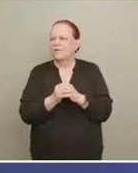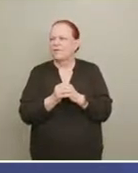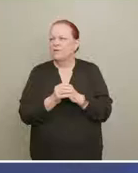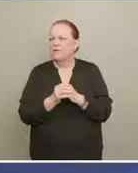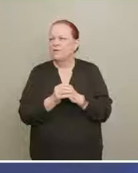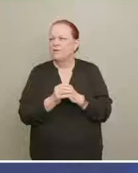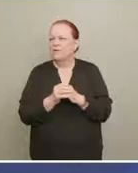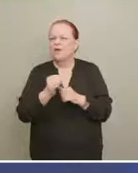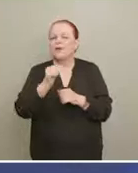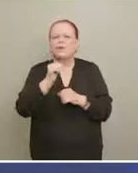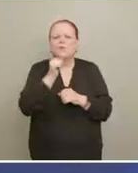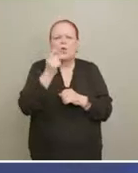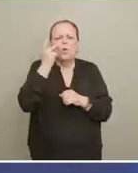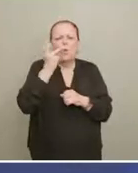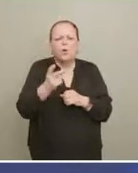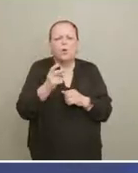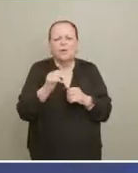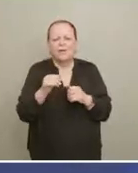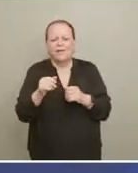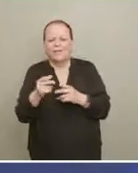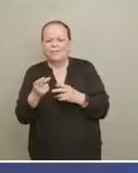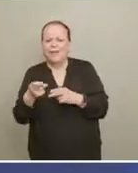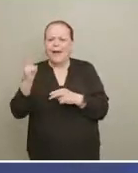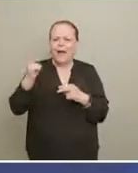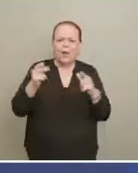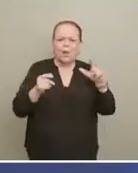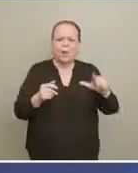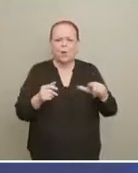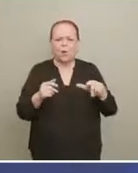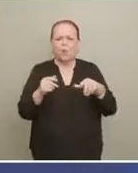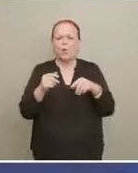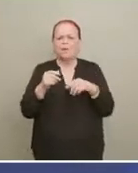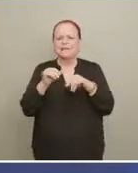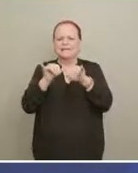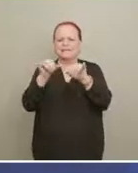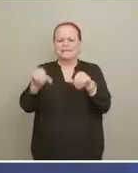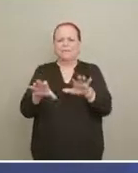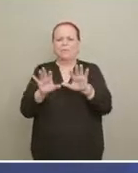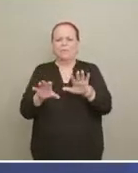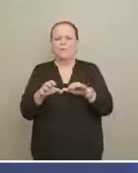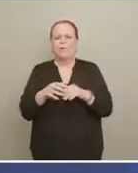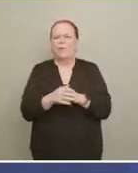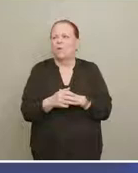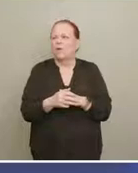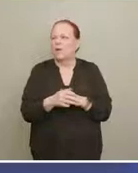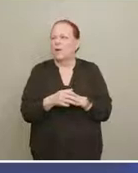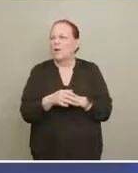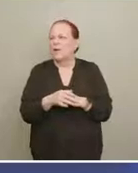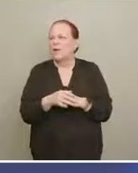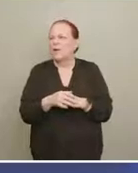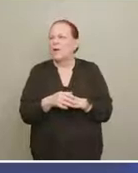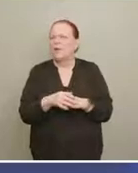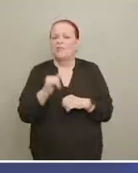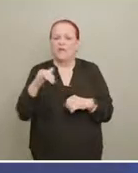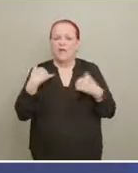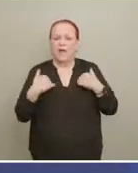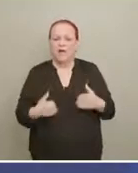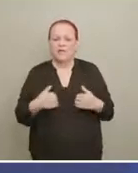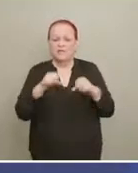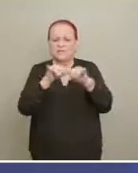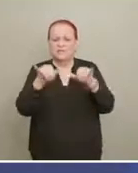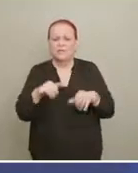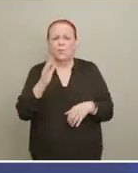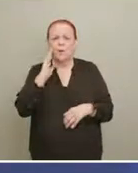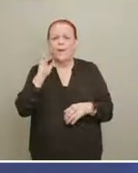rather not our health system, the box that we call health system. Will our box that we call health system be able to sustain